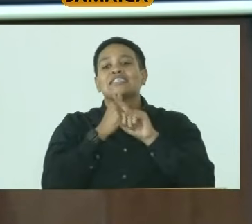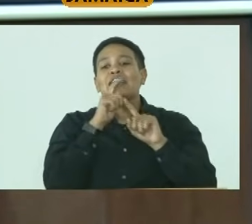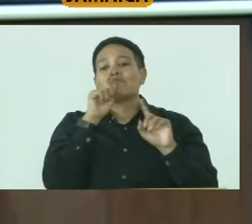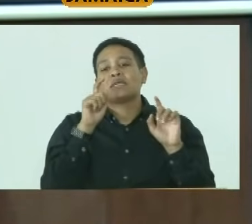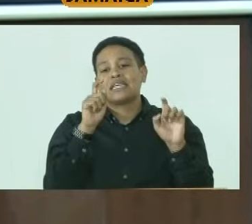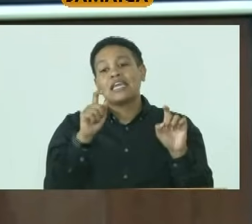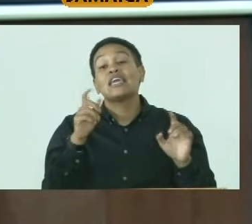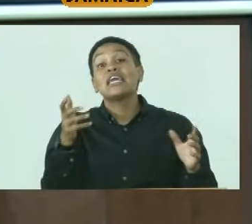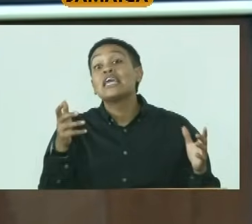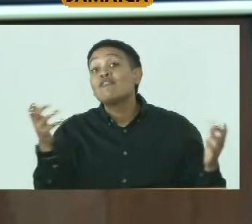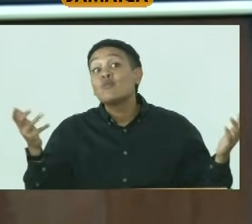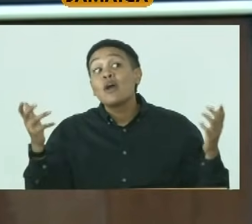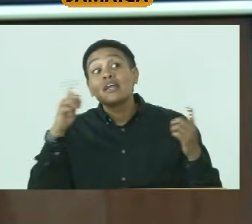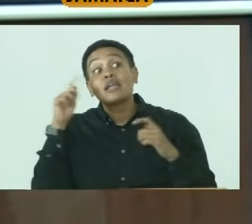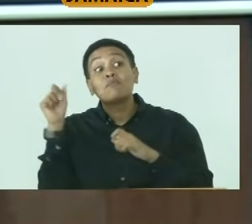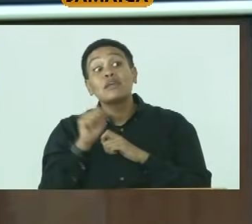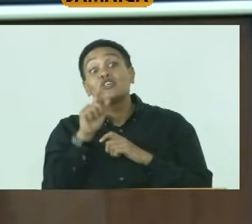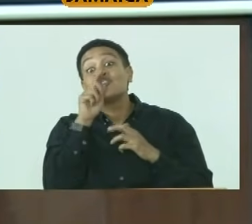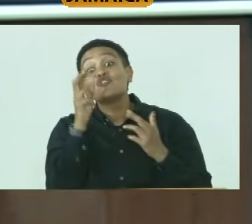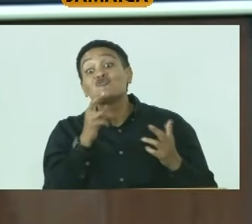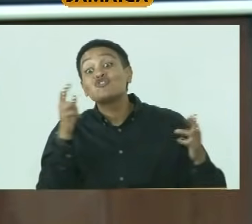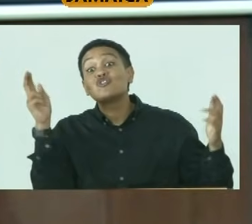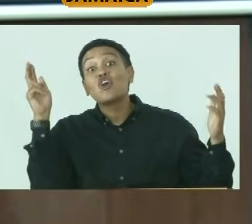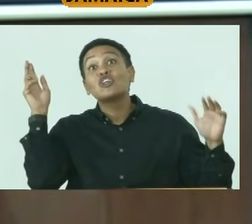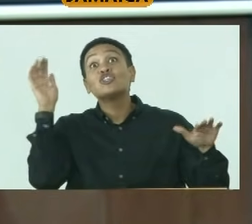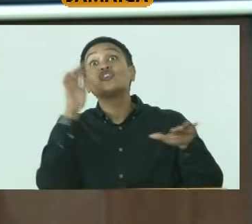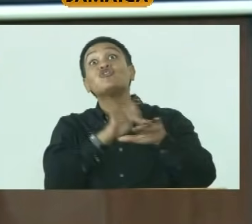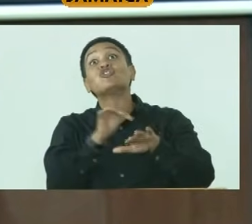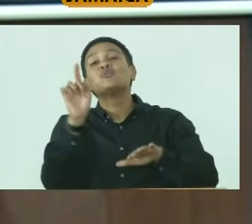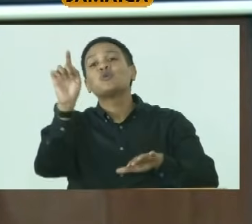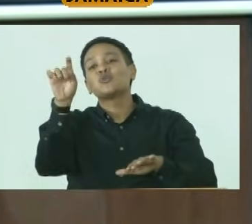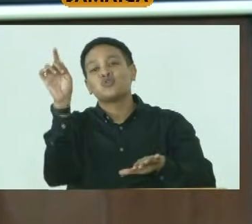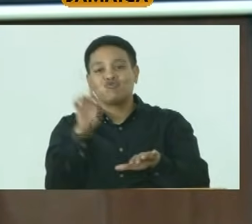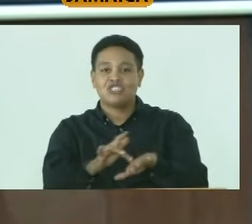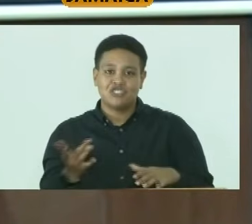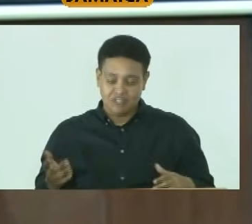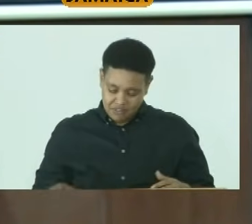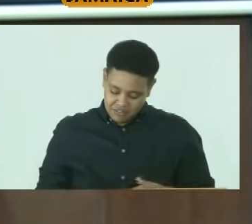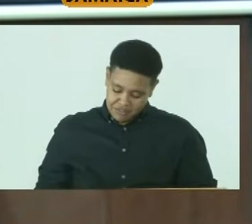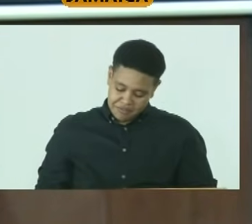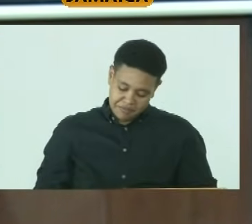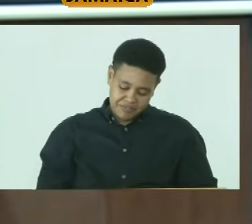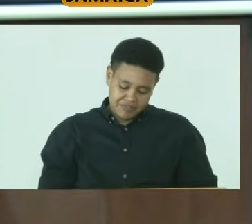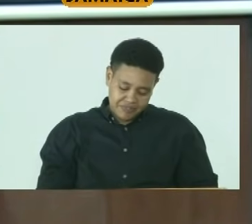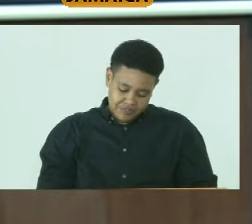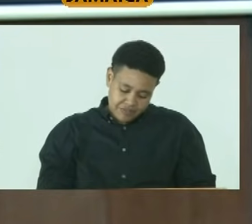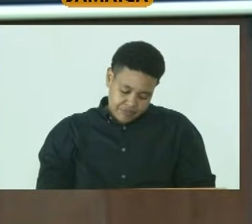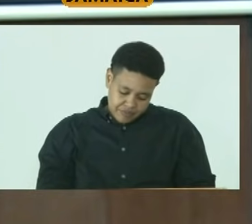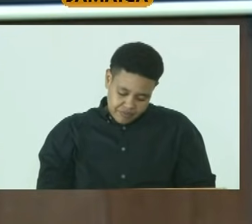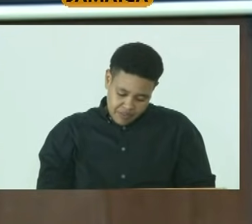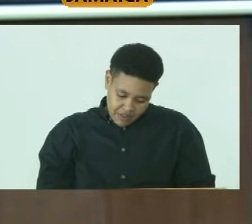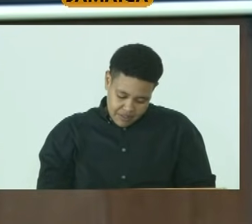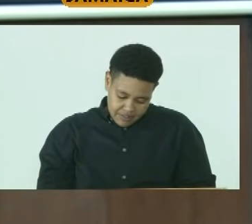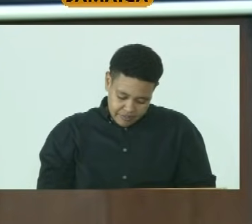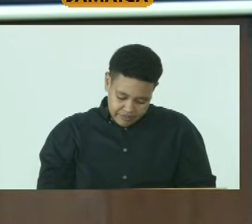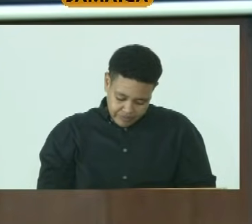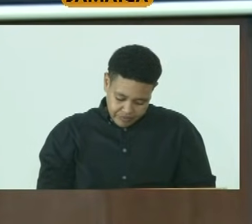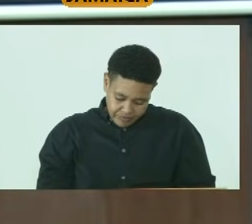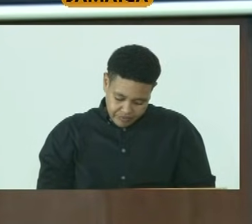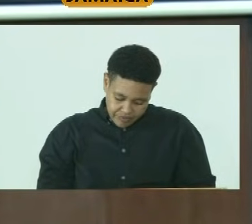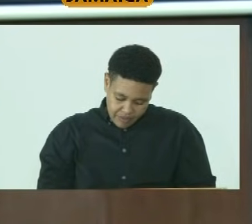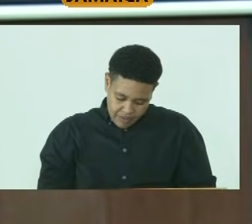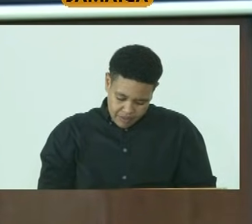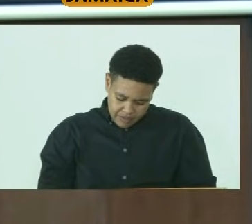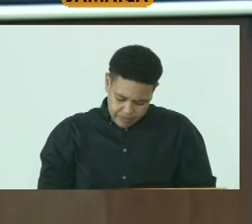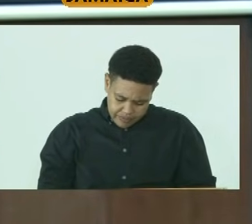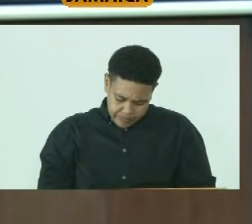to ensuring the resources reach where they should reach. I noticed an allocation for